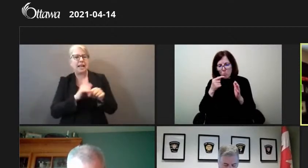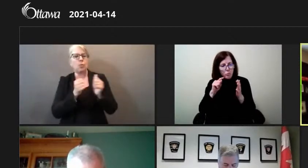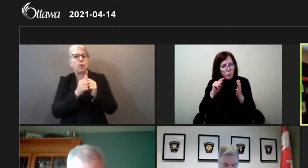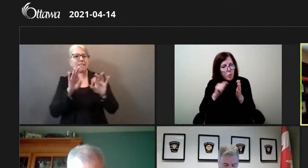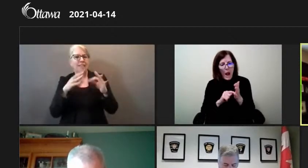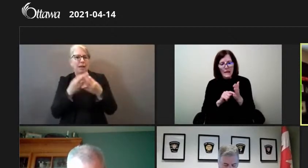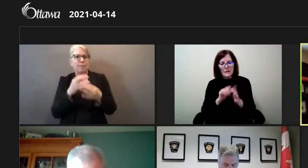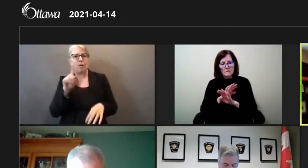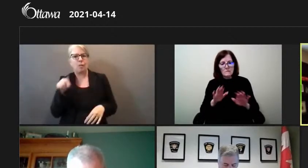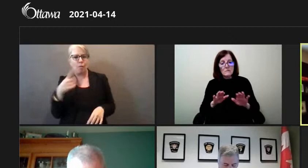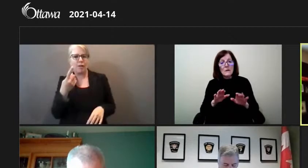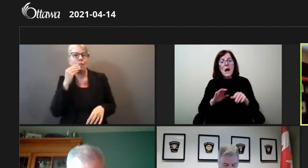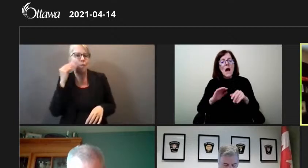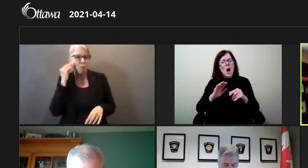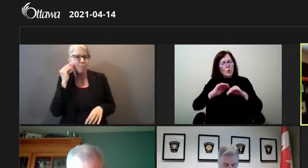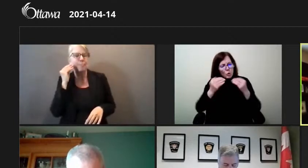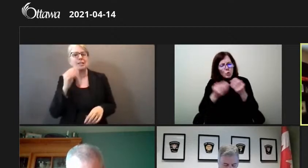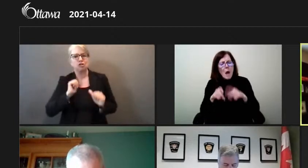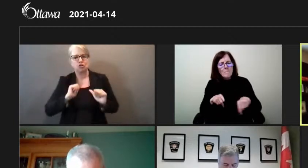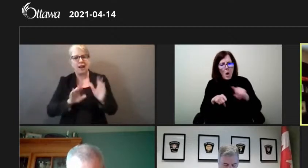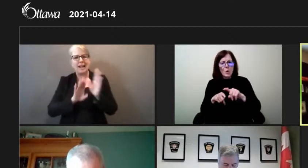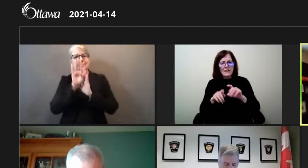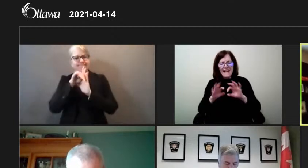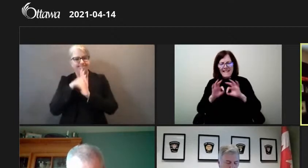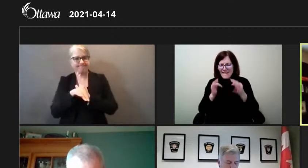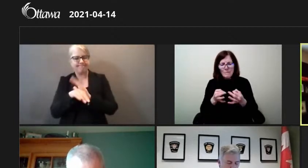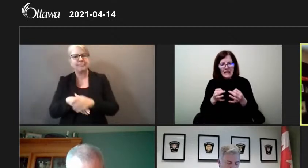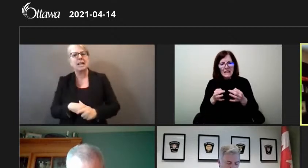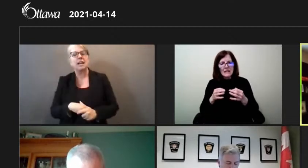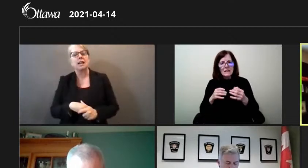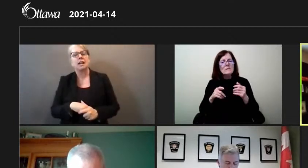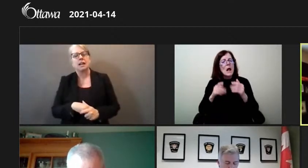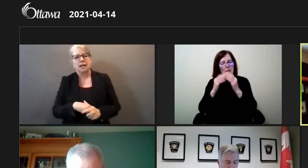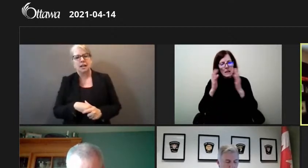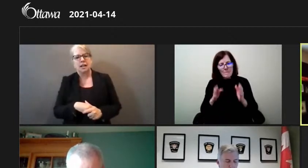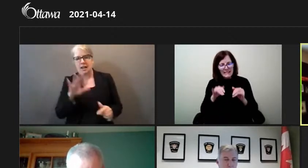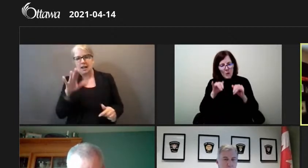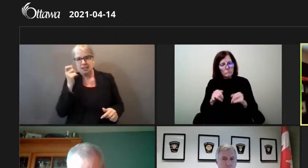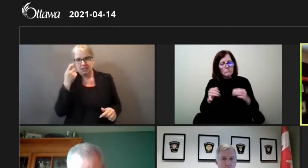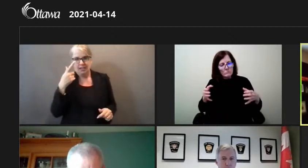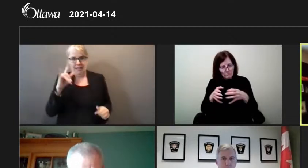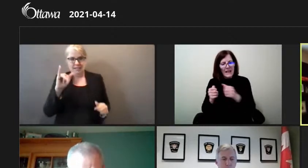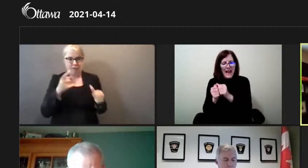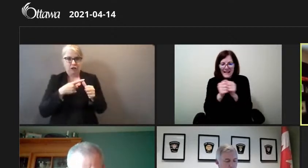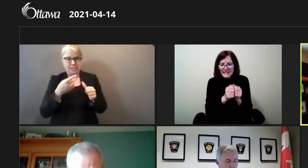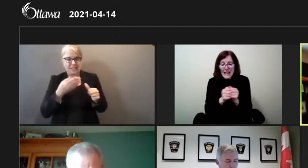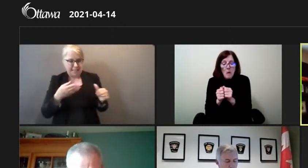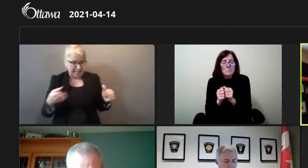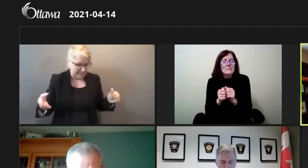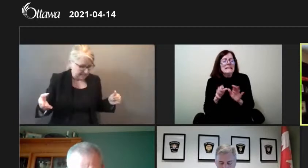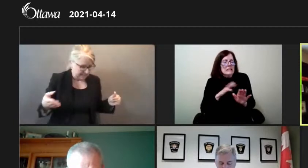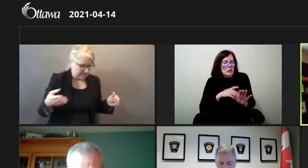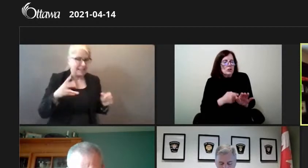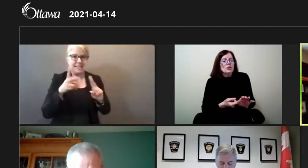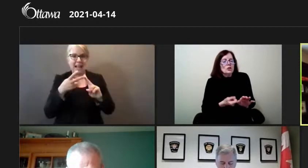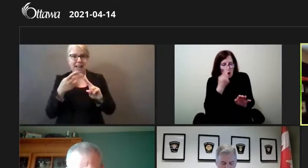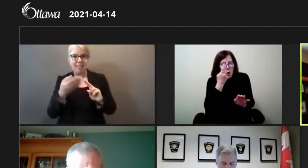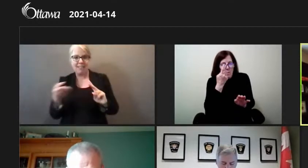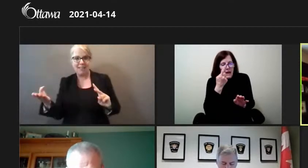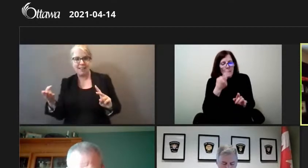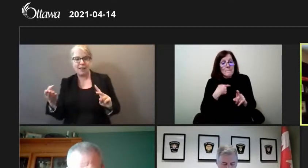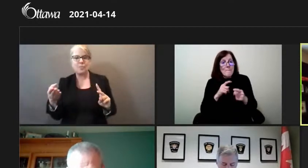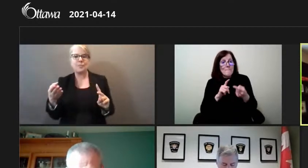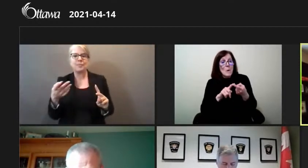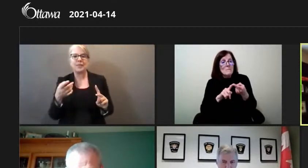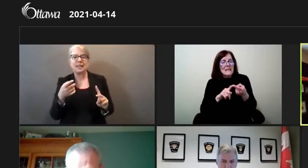household and to bend this. I understand, but so that's the first thing. And so the second thing that comes to mind is